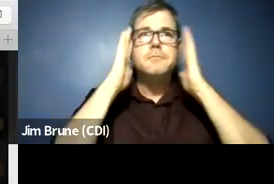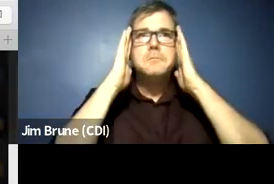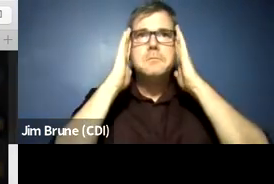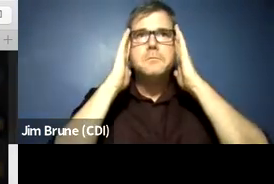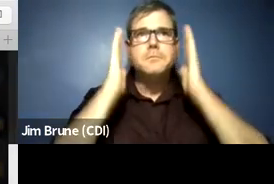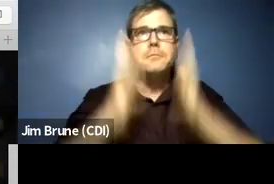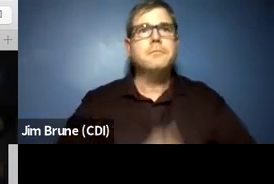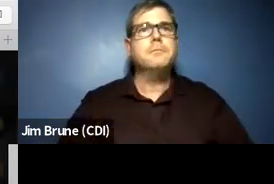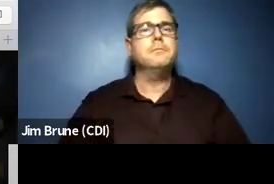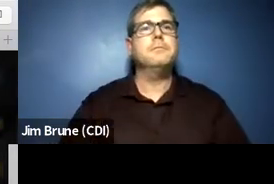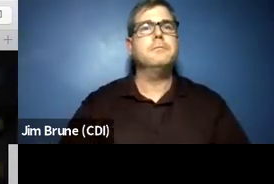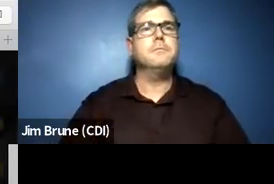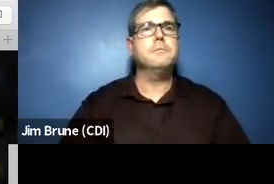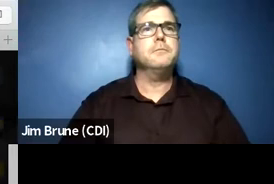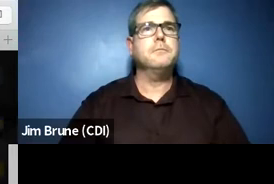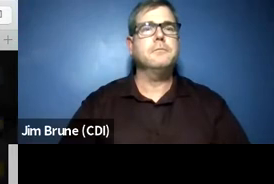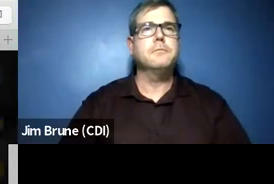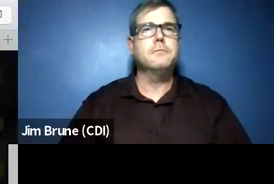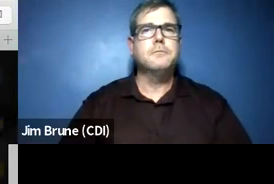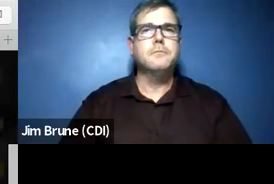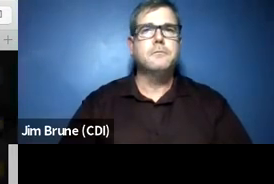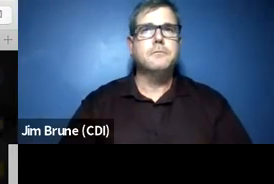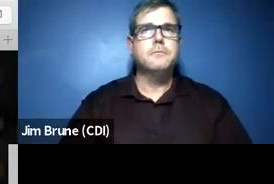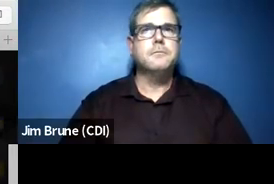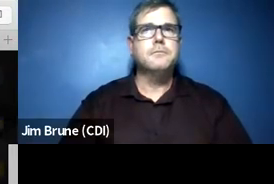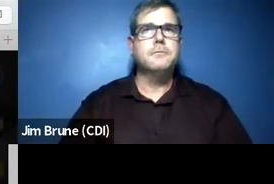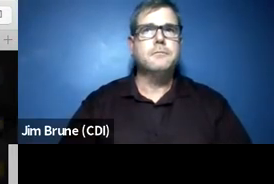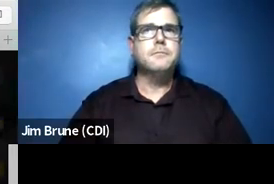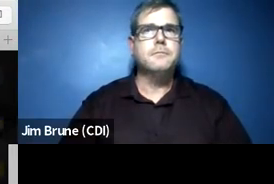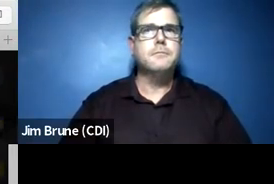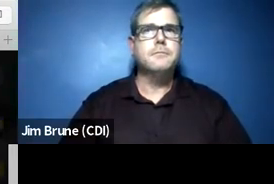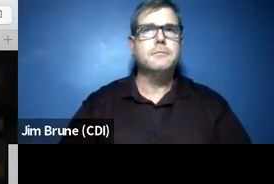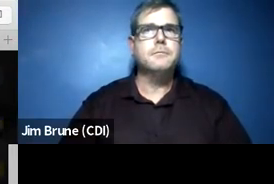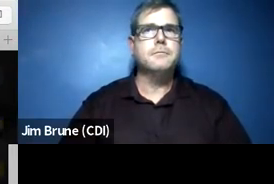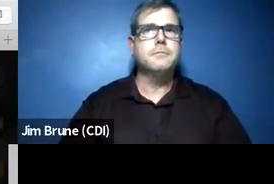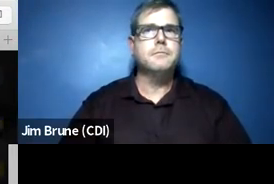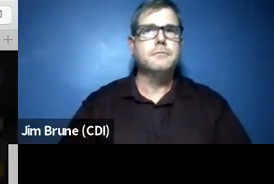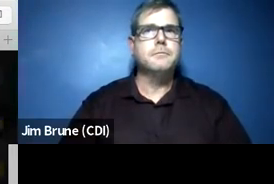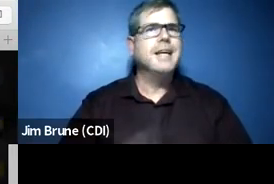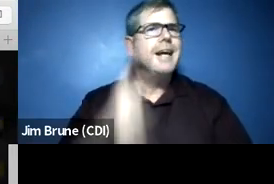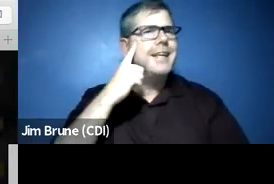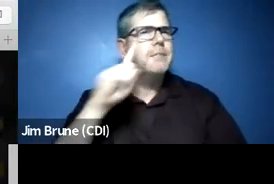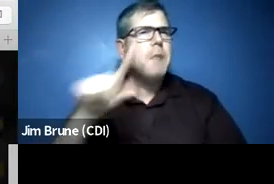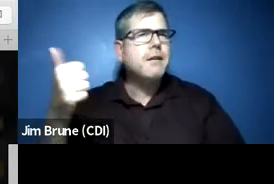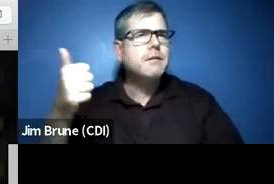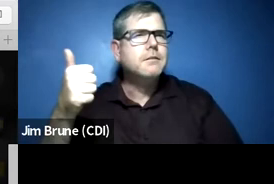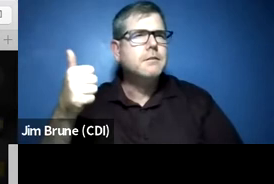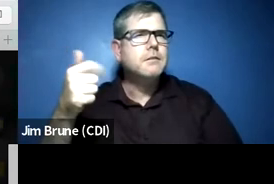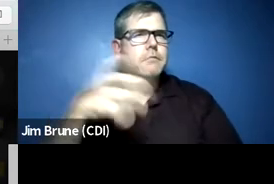I don't think that someone else is doing the poll, right? I'm waiting for someone. Yes, someone else will put up the poll, I hope. Okay.